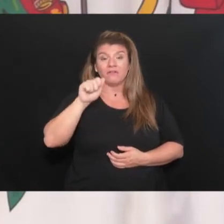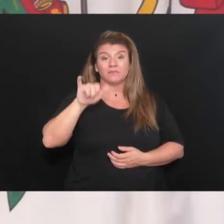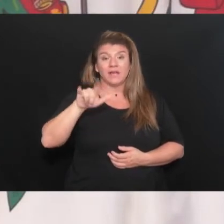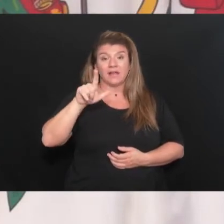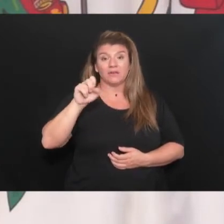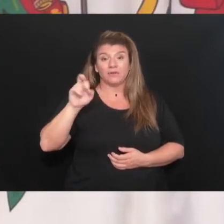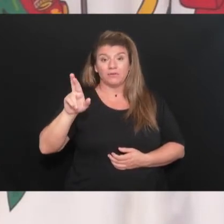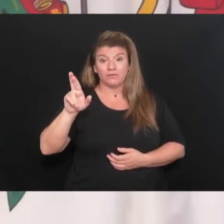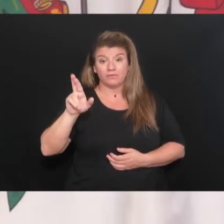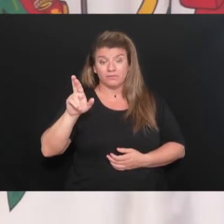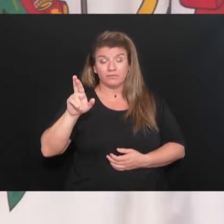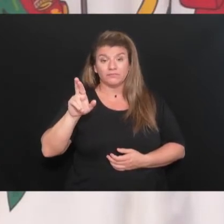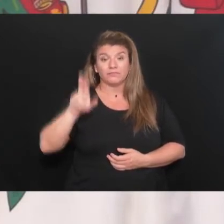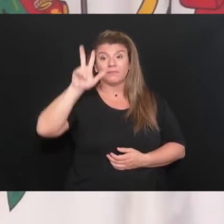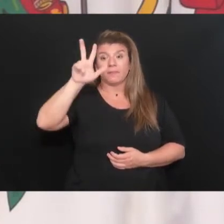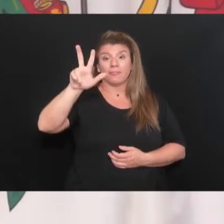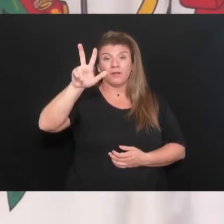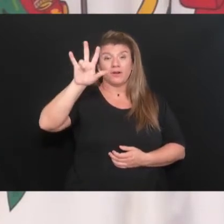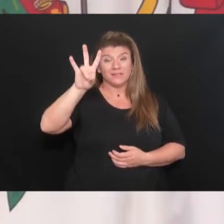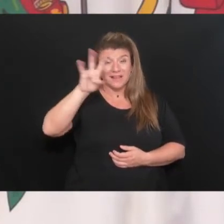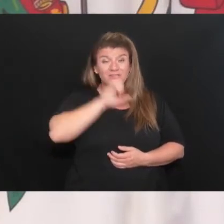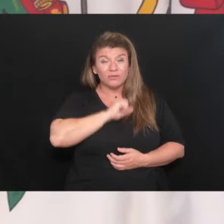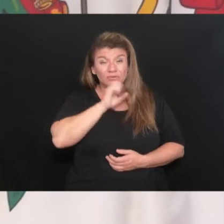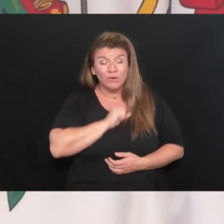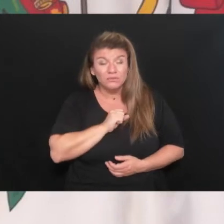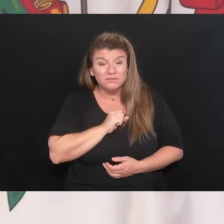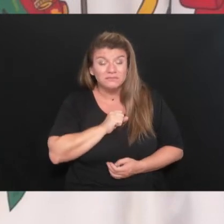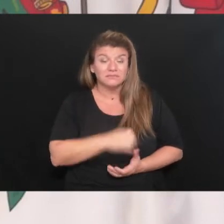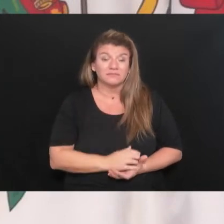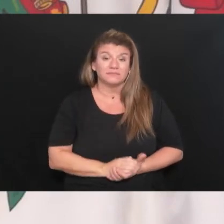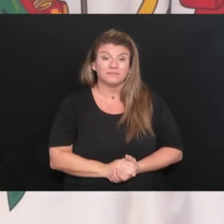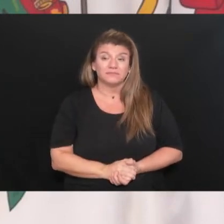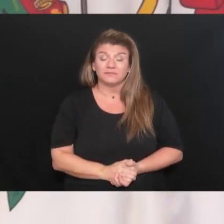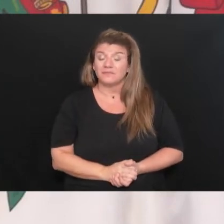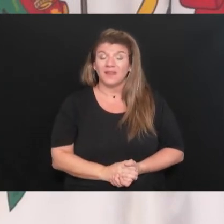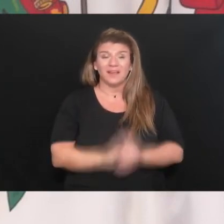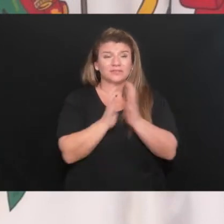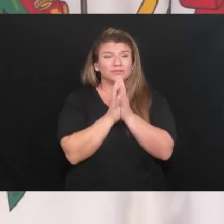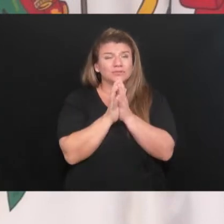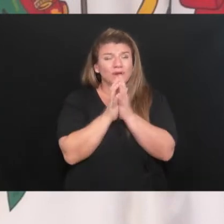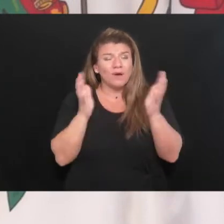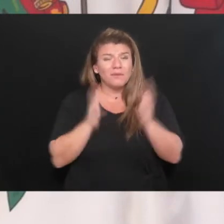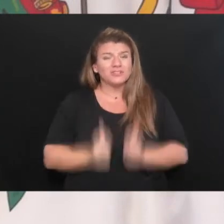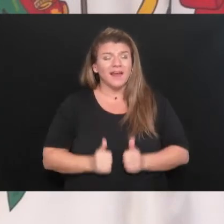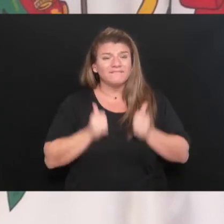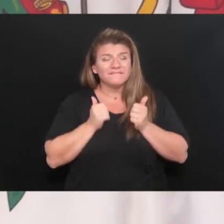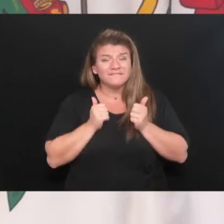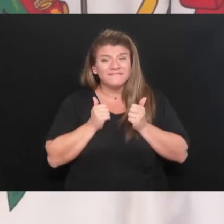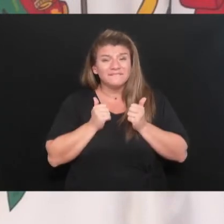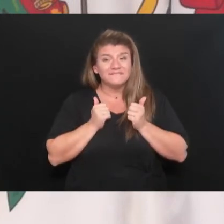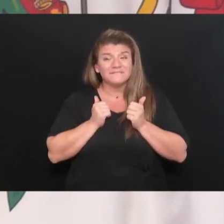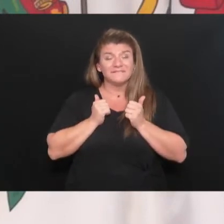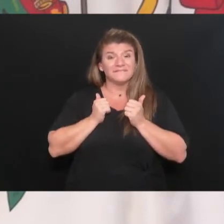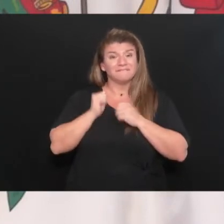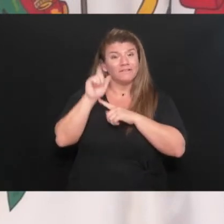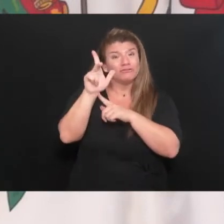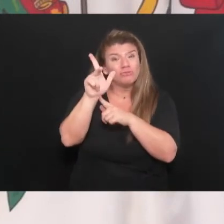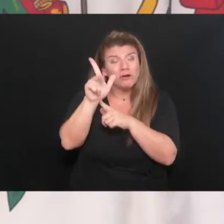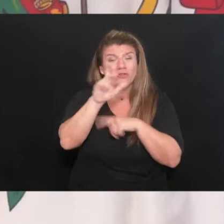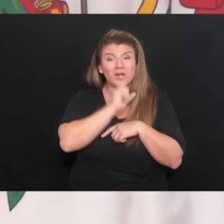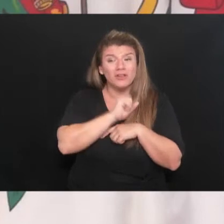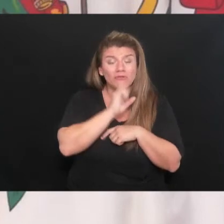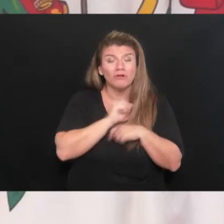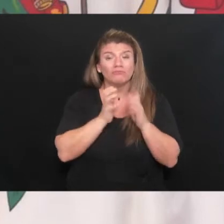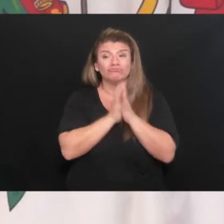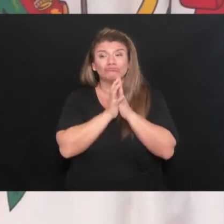County. 37 years old. So much life. 23-year-old. So much